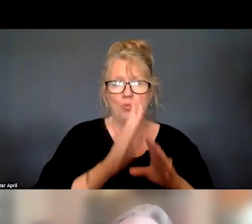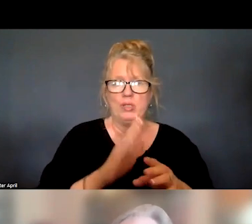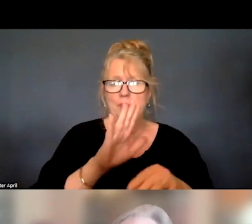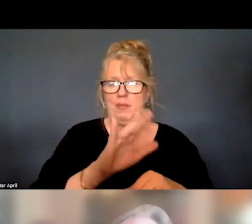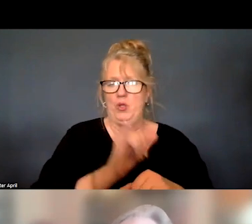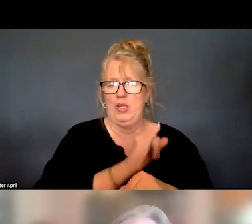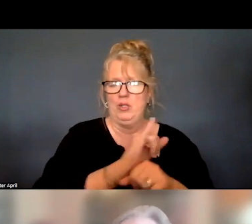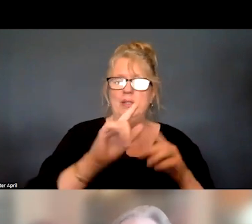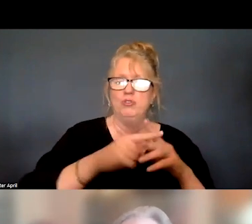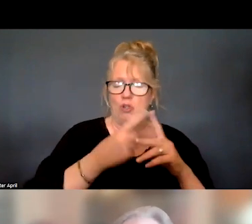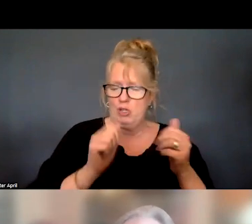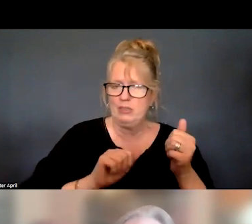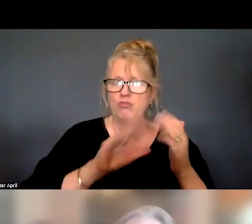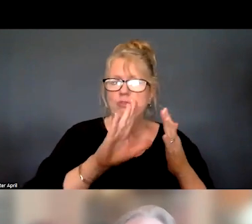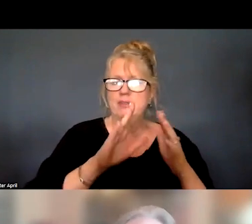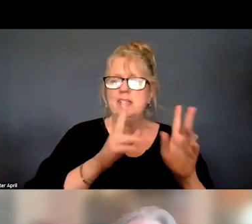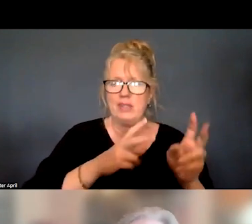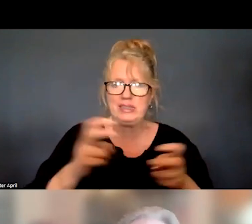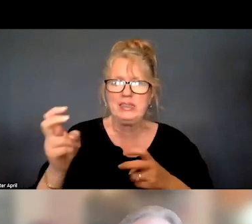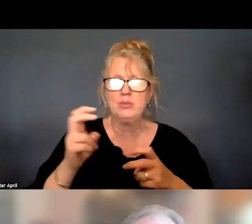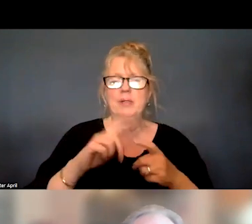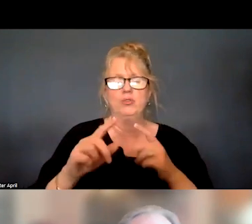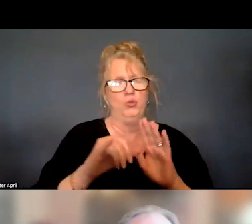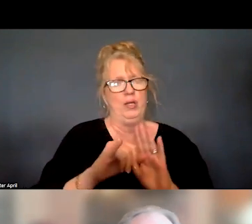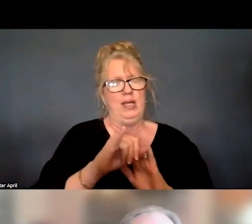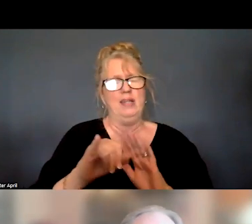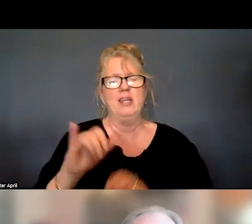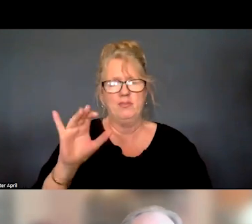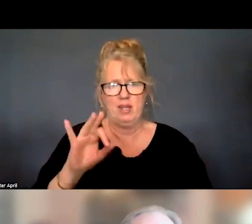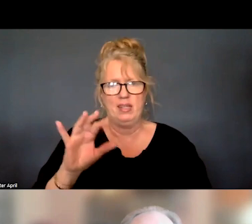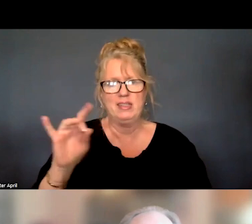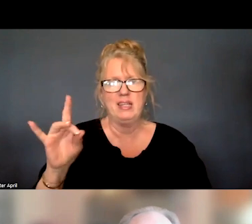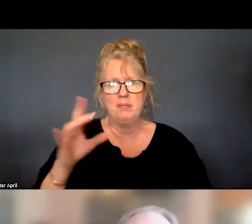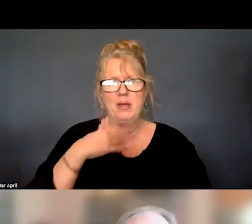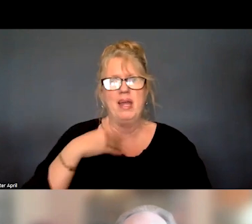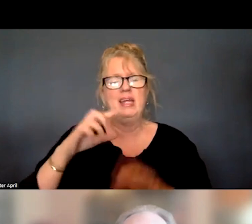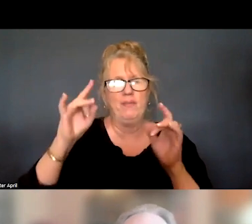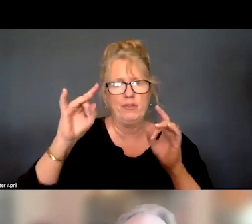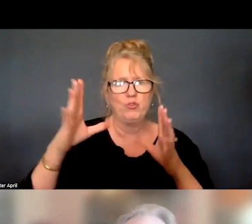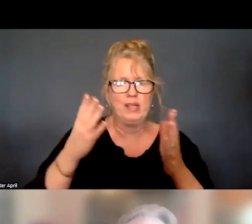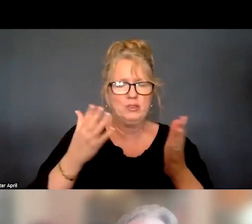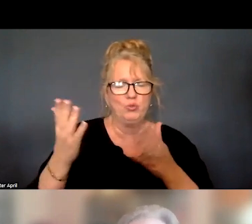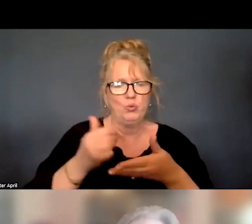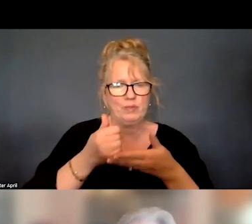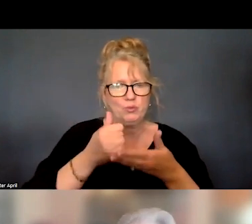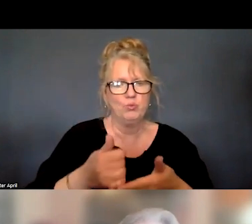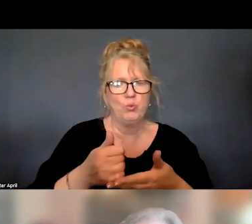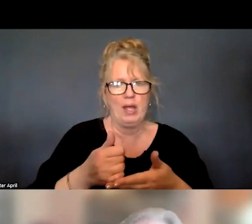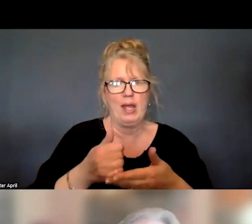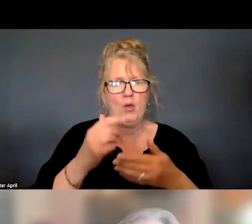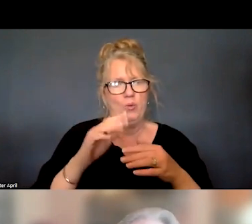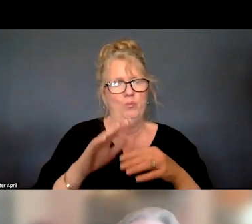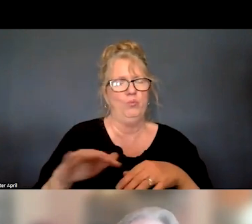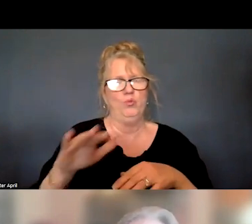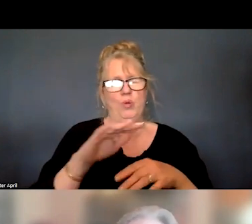to start addressing these issues, including identifying 988 and crisis services to help get out to their